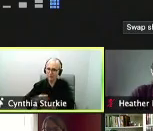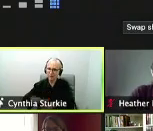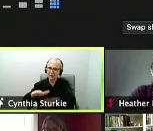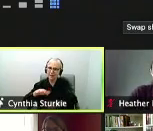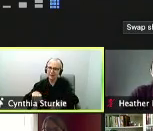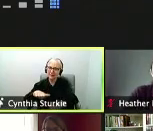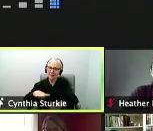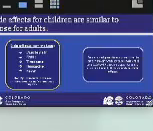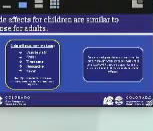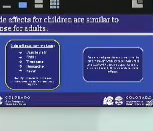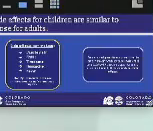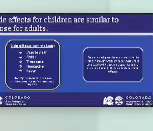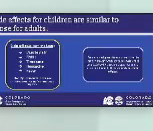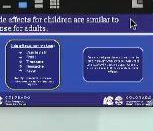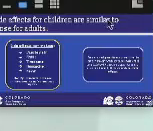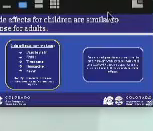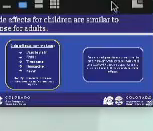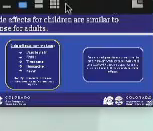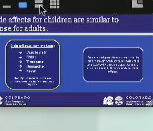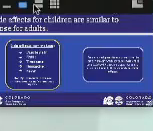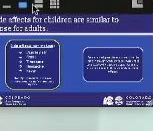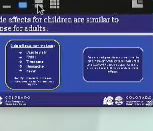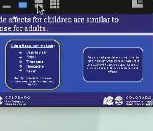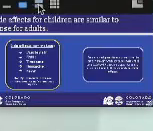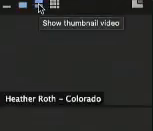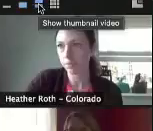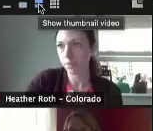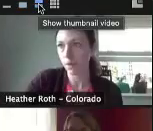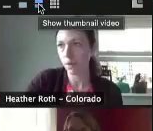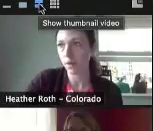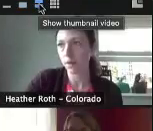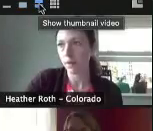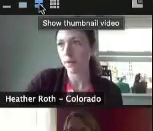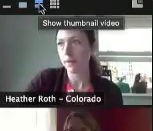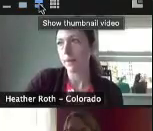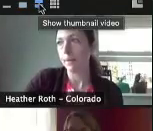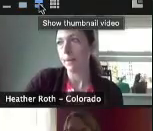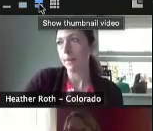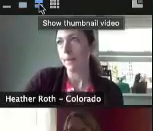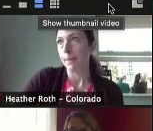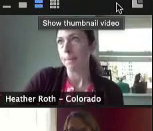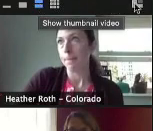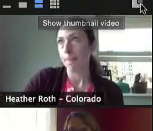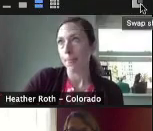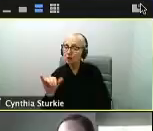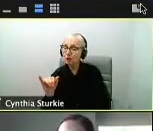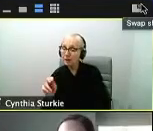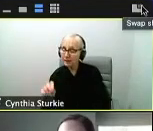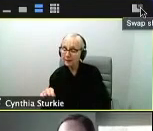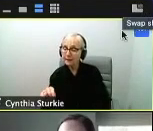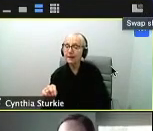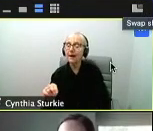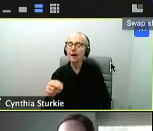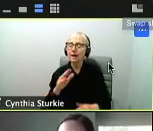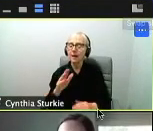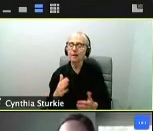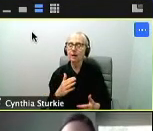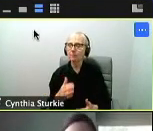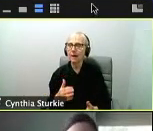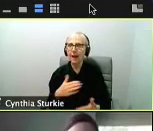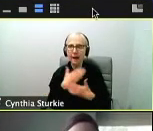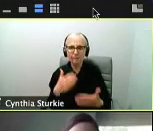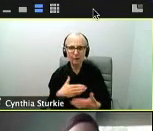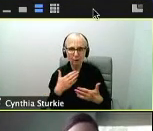this requirement. So as a pediatrician, I'm thrilled that we have this vaccine opportunity. The vaccine